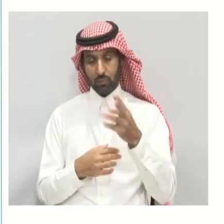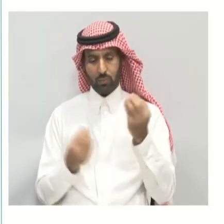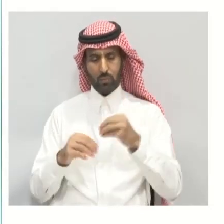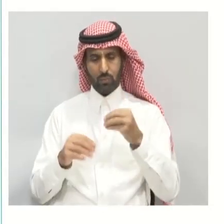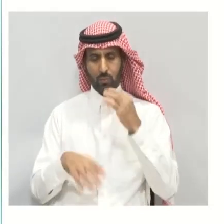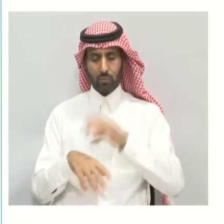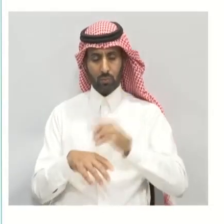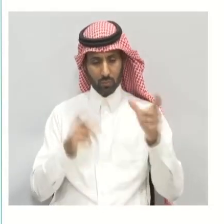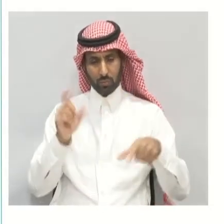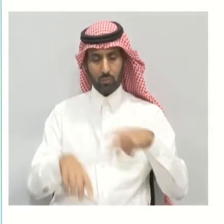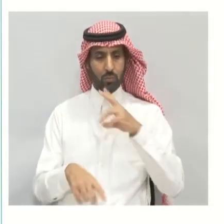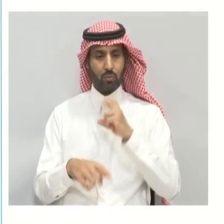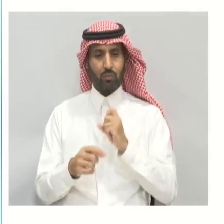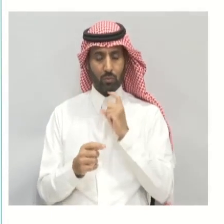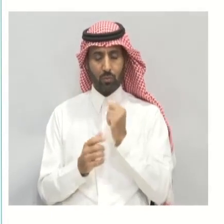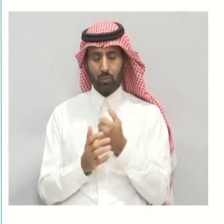as